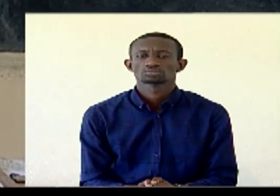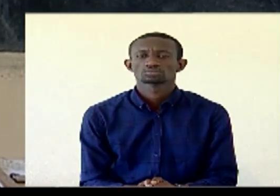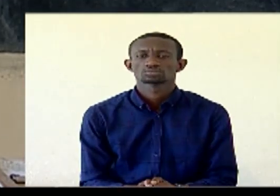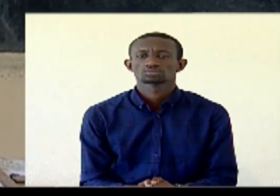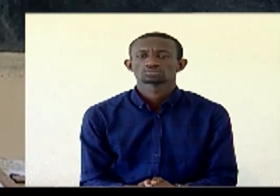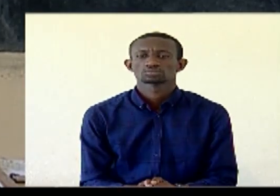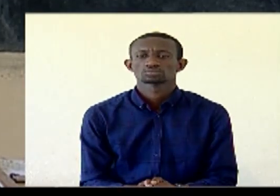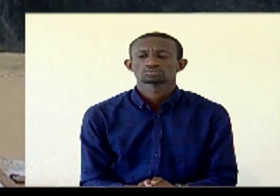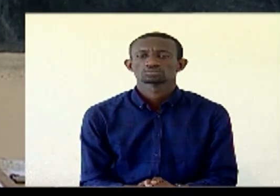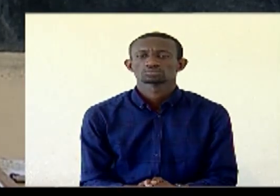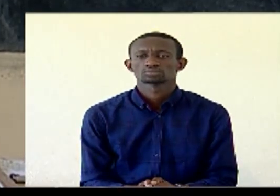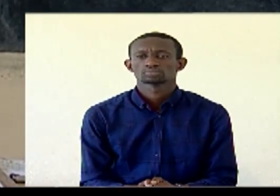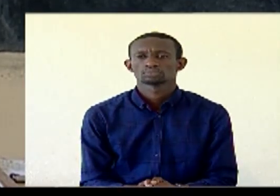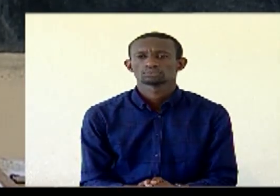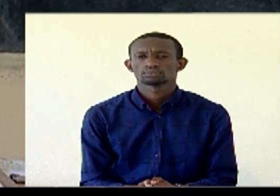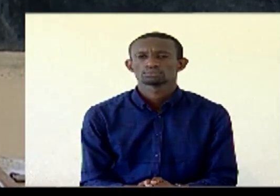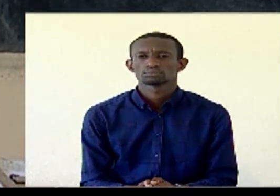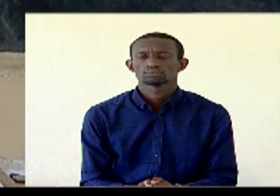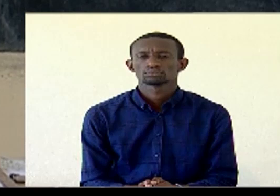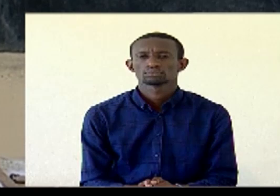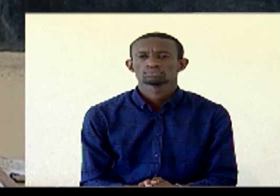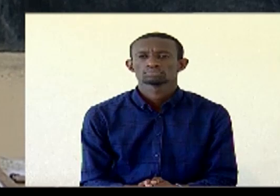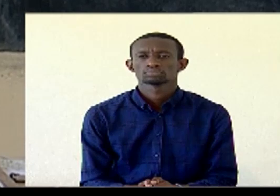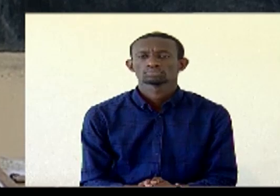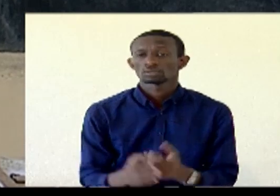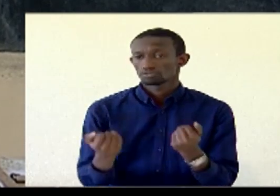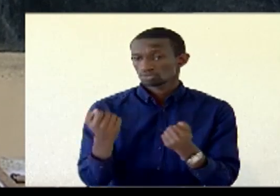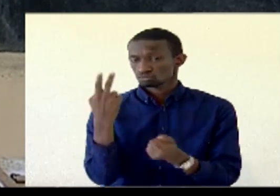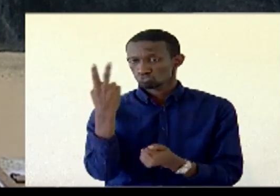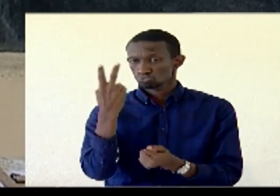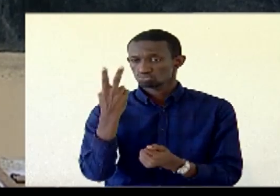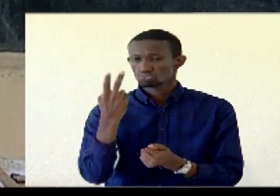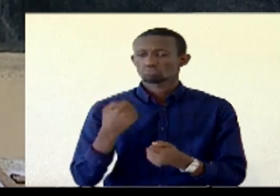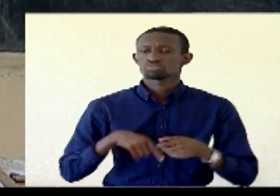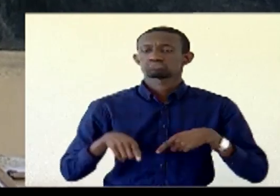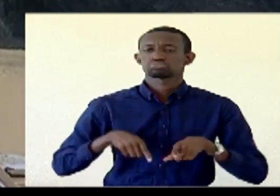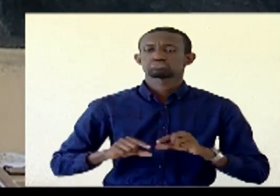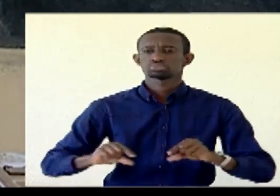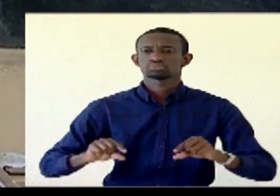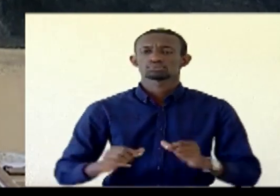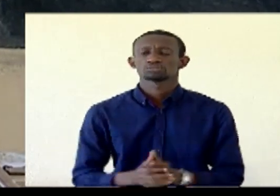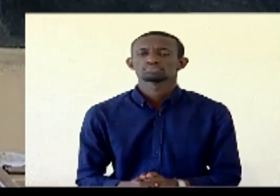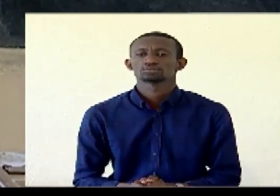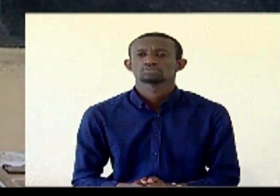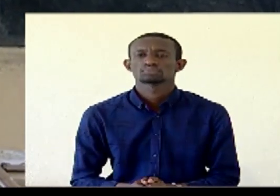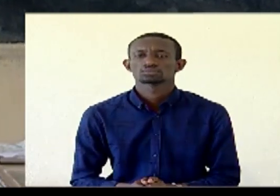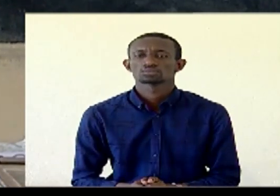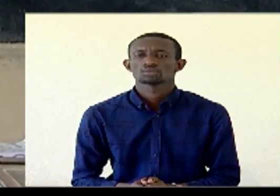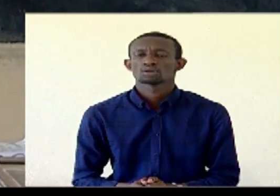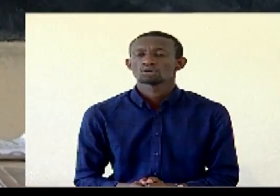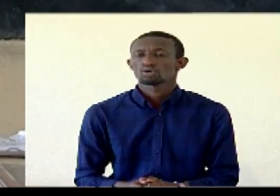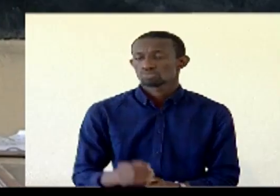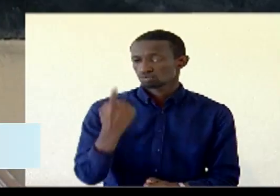All right. We have 2 ureters. We have